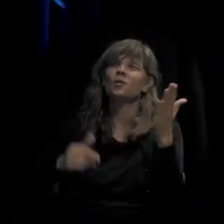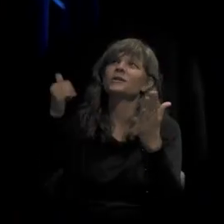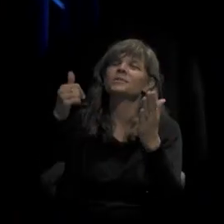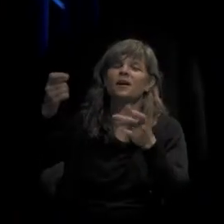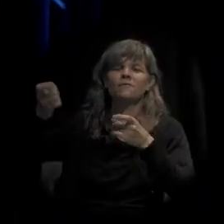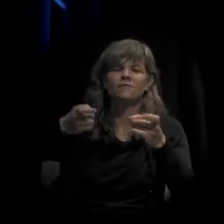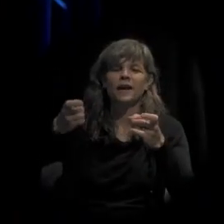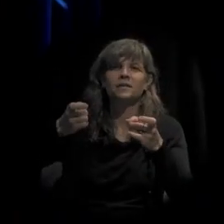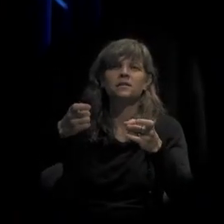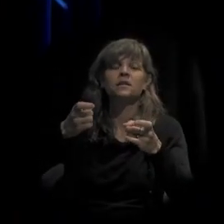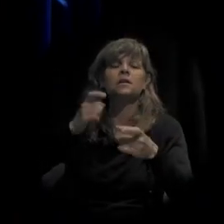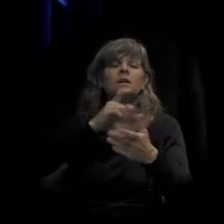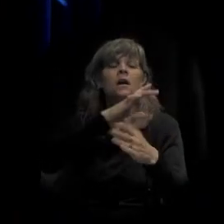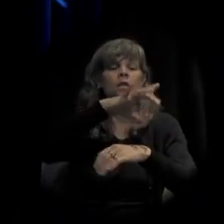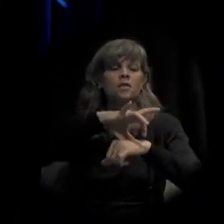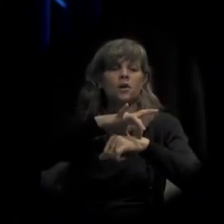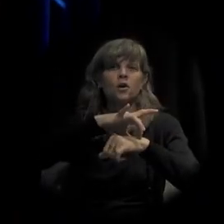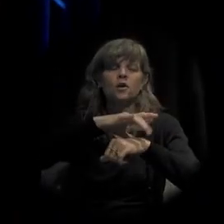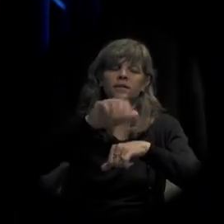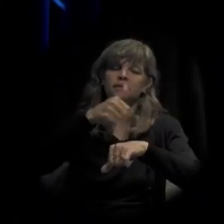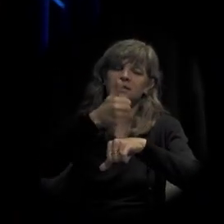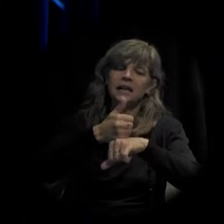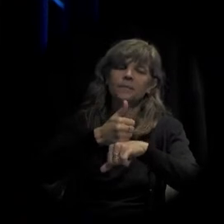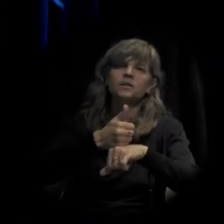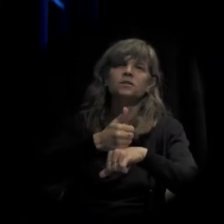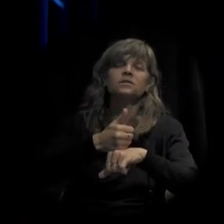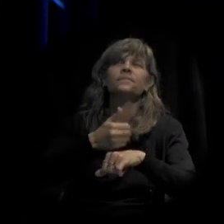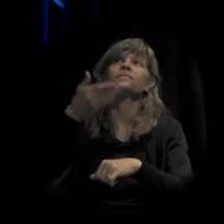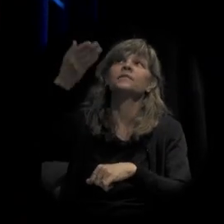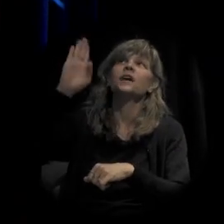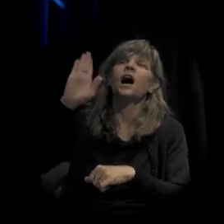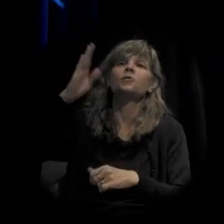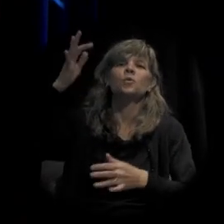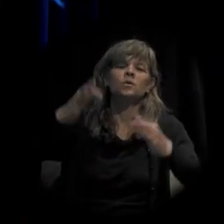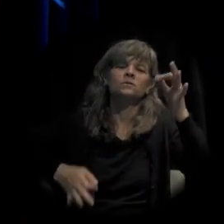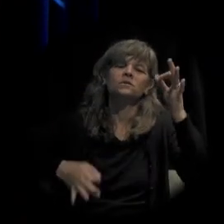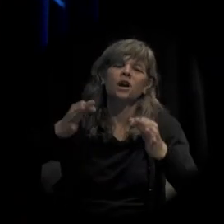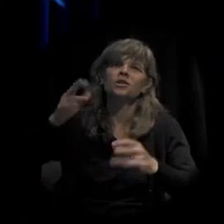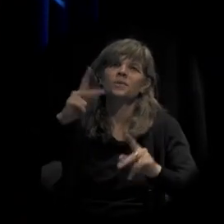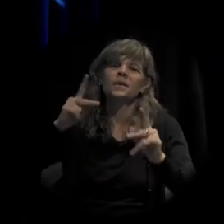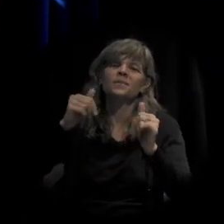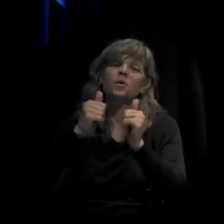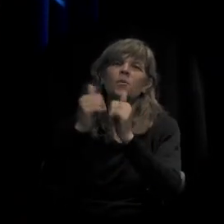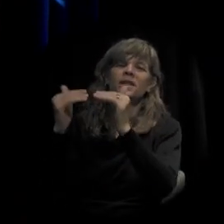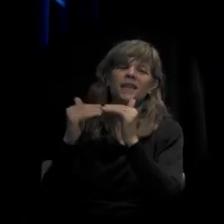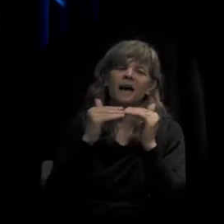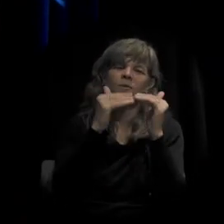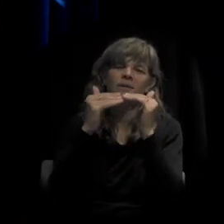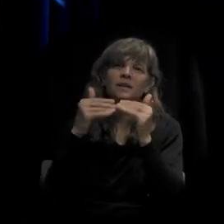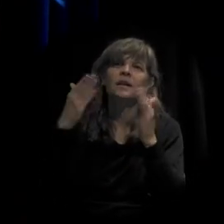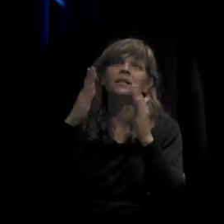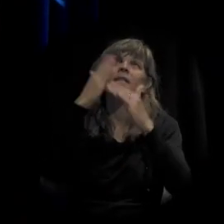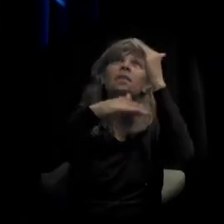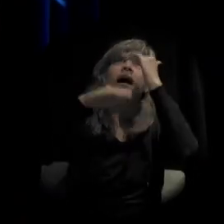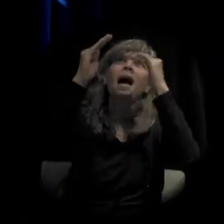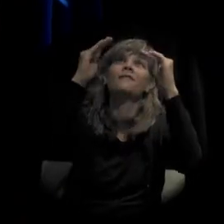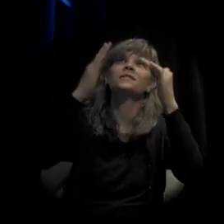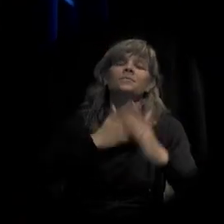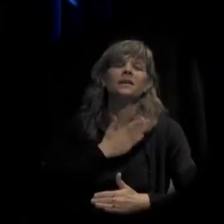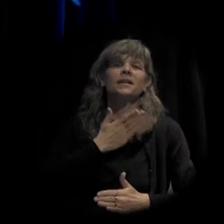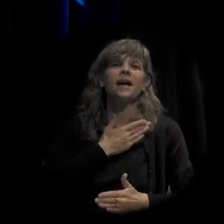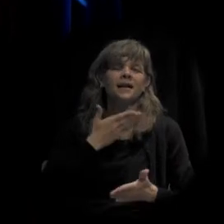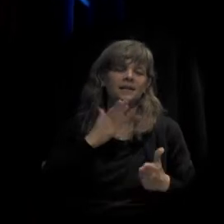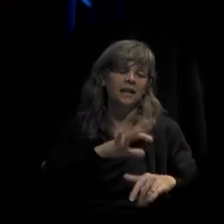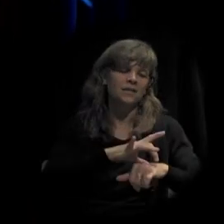Is established and it shall never be moved. He will judge the peoples with equity. Let the heavens be glad, let the earth rejoice, let the